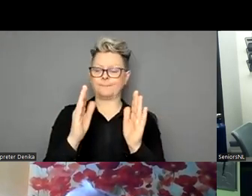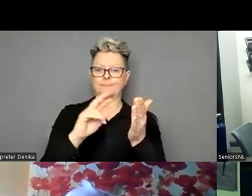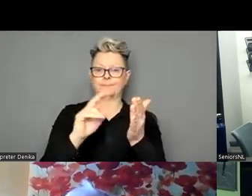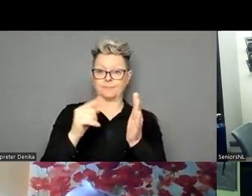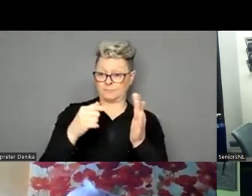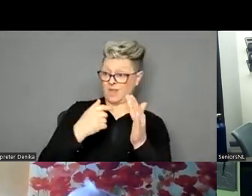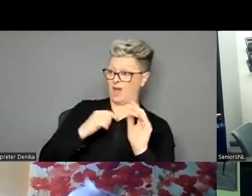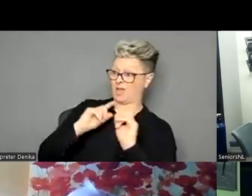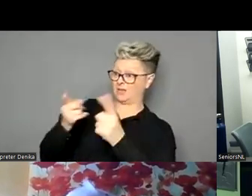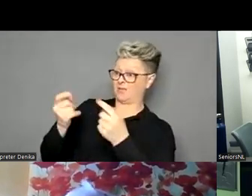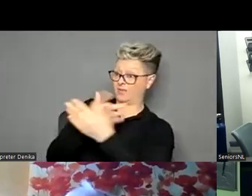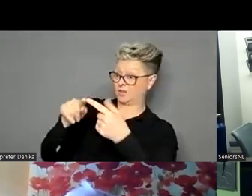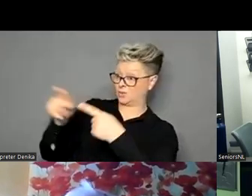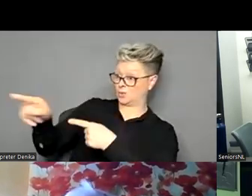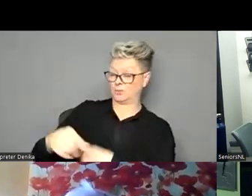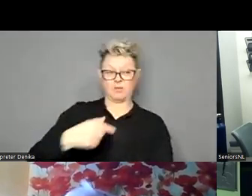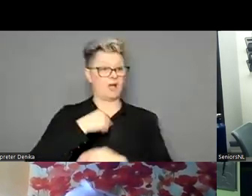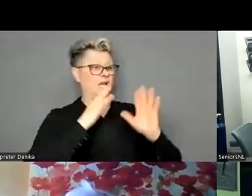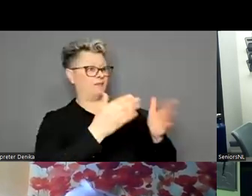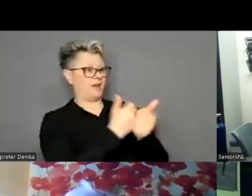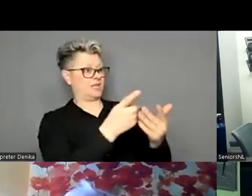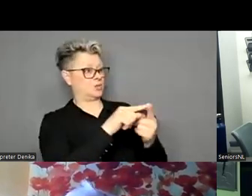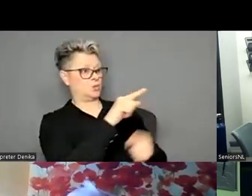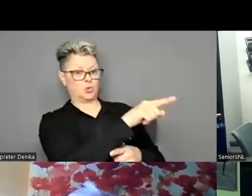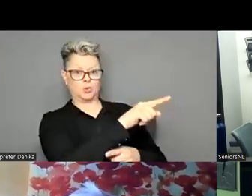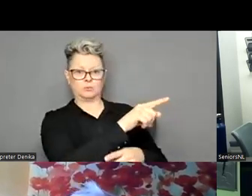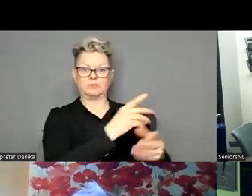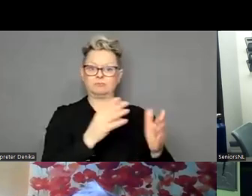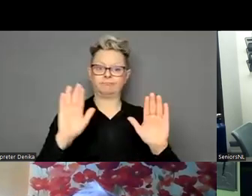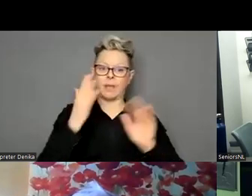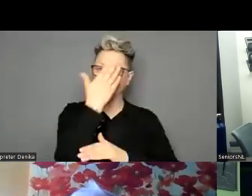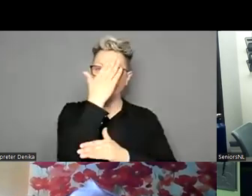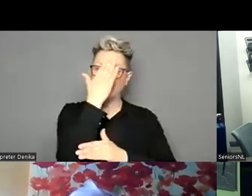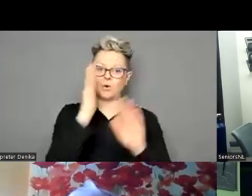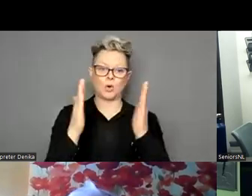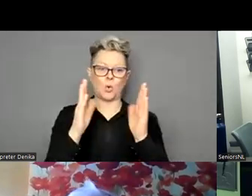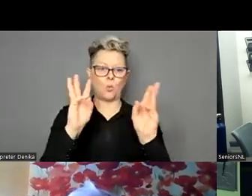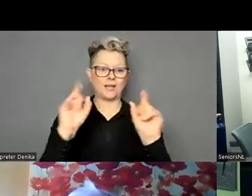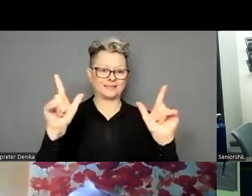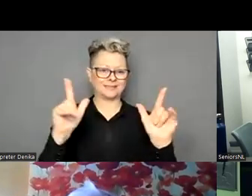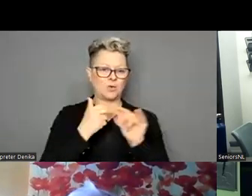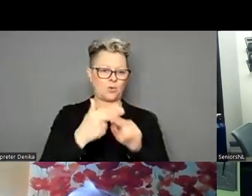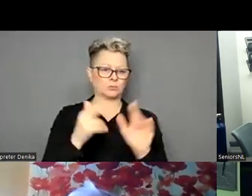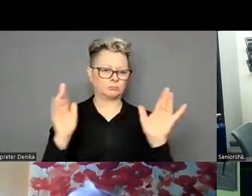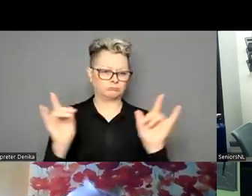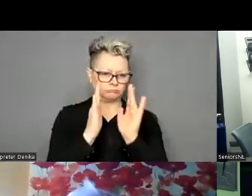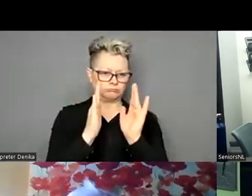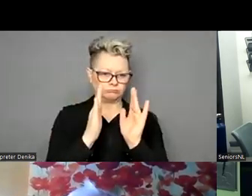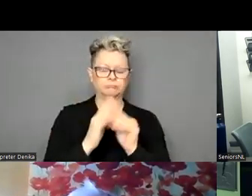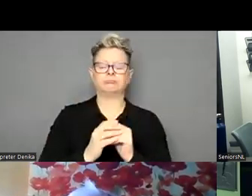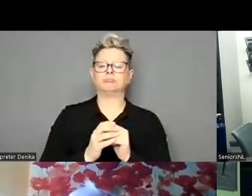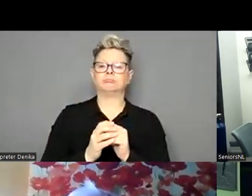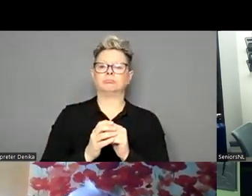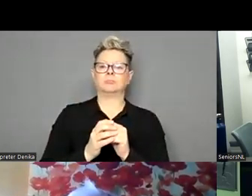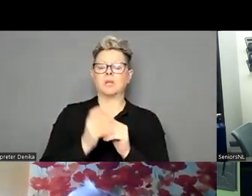would leave everything to the other one, and then they have the same backup beneficiaries. However, typically those